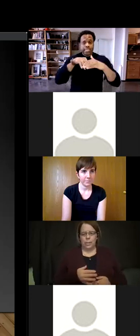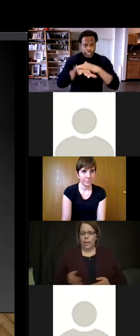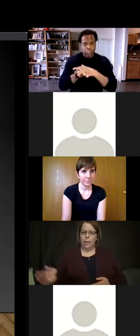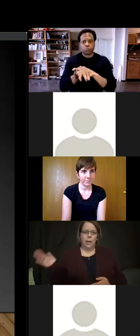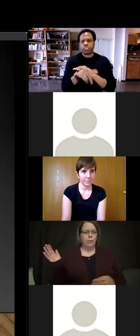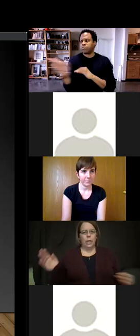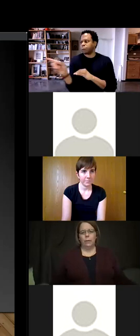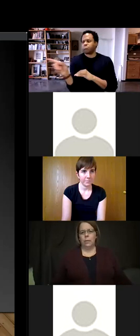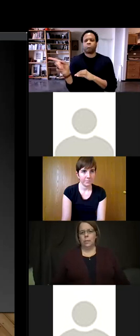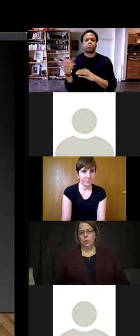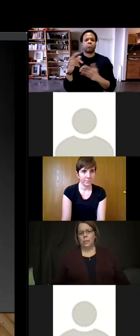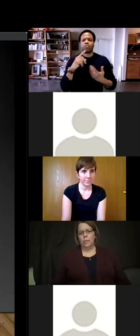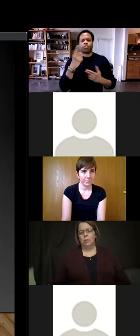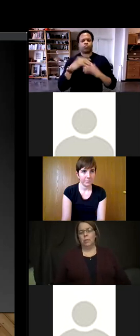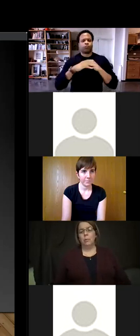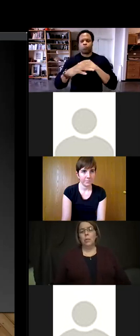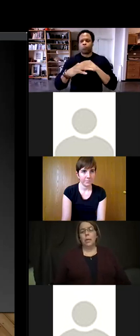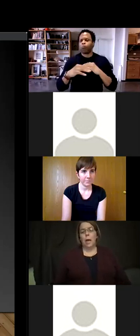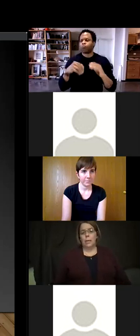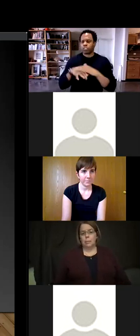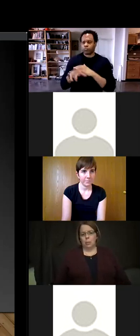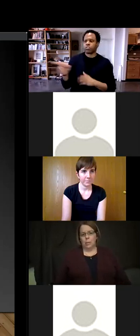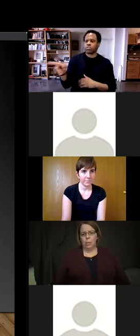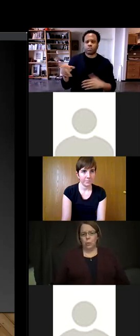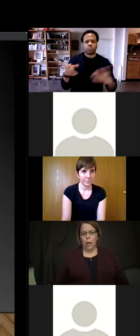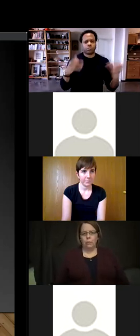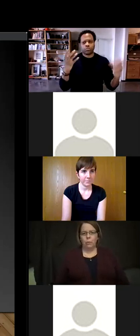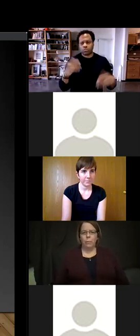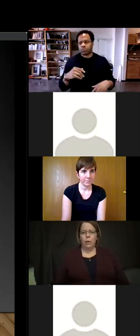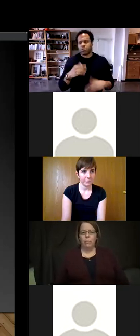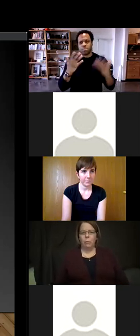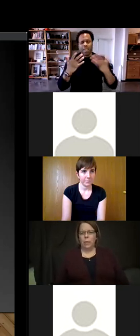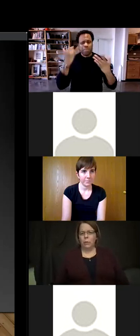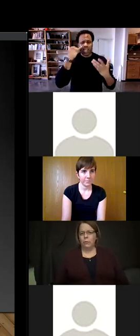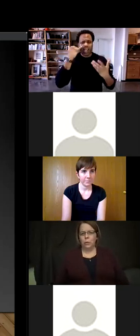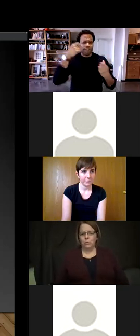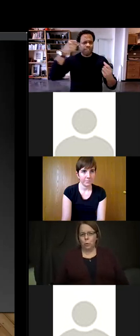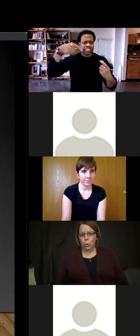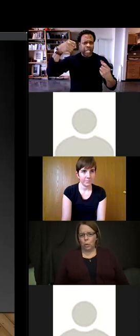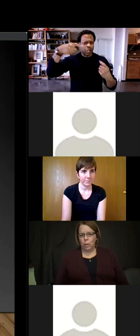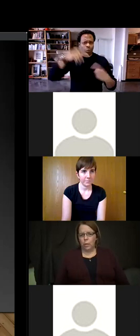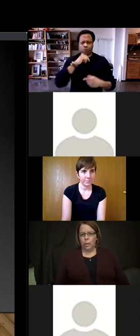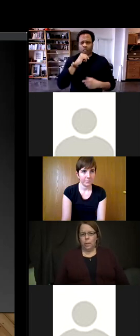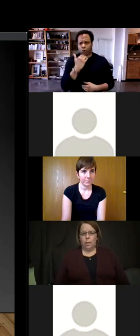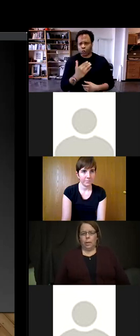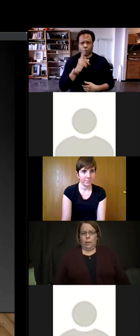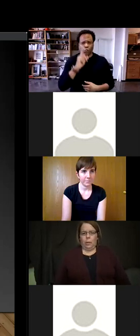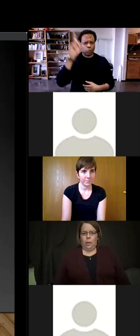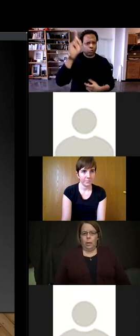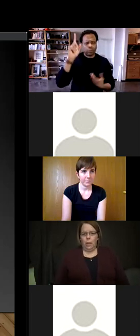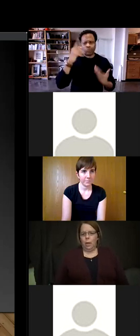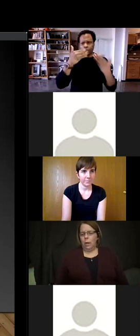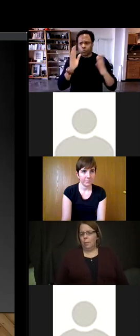not just everyday things that you see, but typically in hospitals, they do have them. They'll have them like on the first floor.